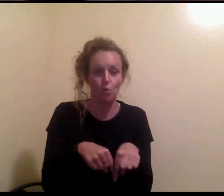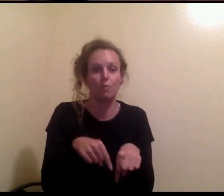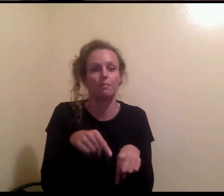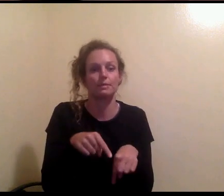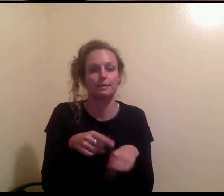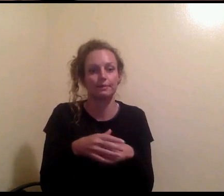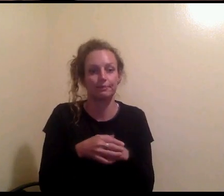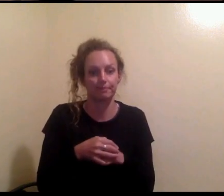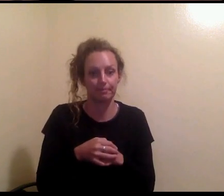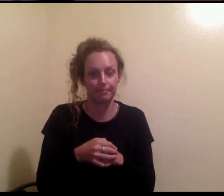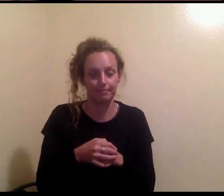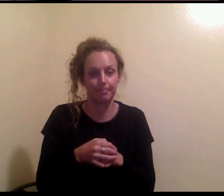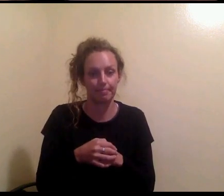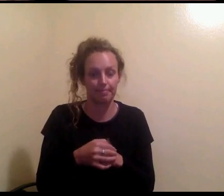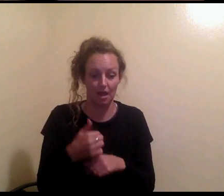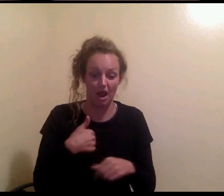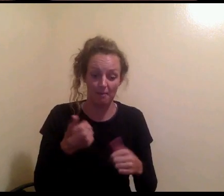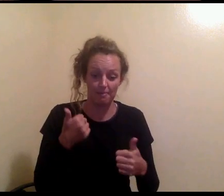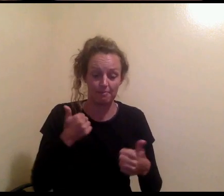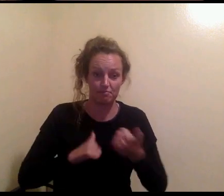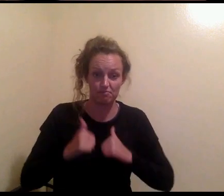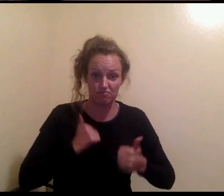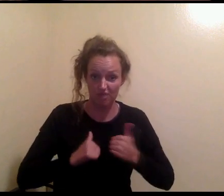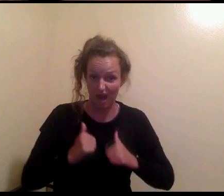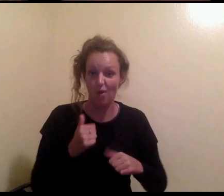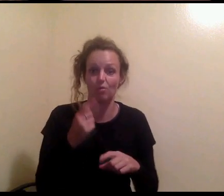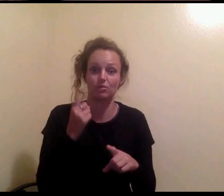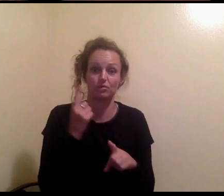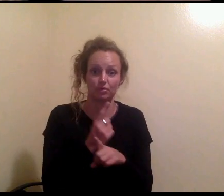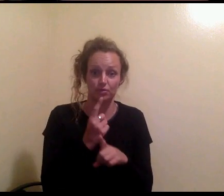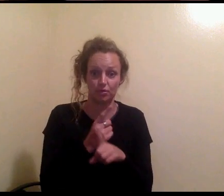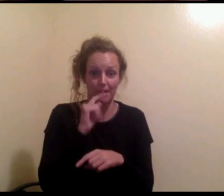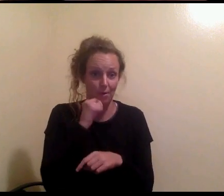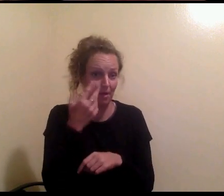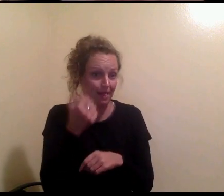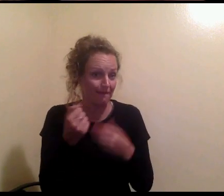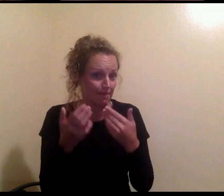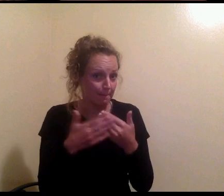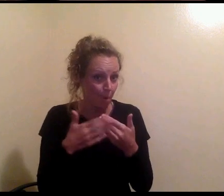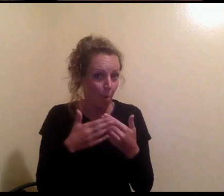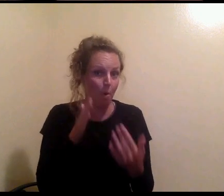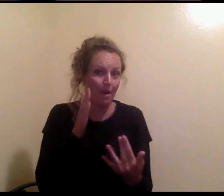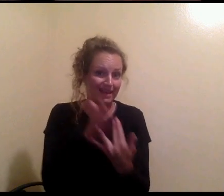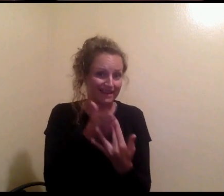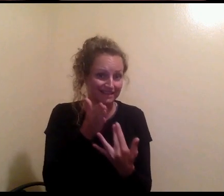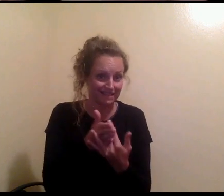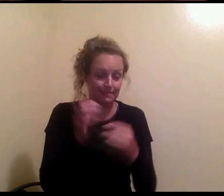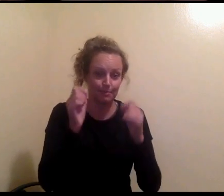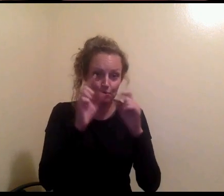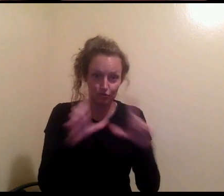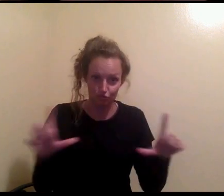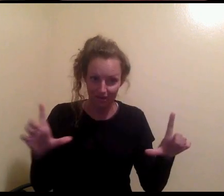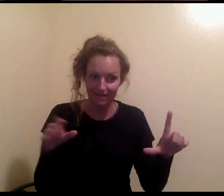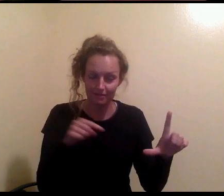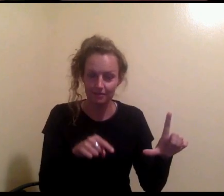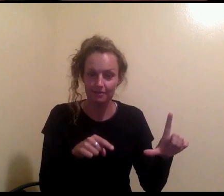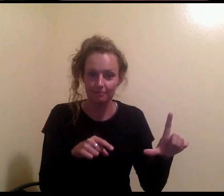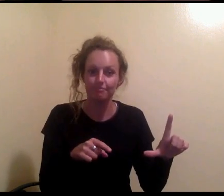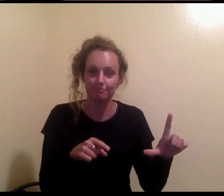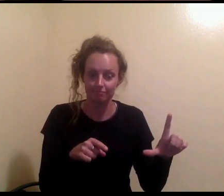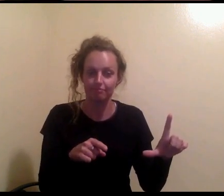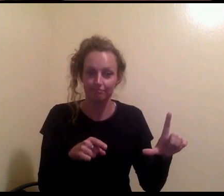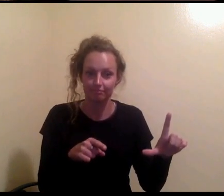Well, Ron, I'm going to come to you. In terms of the travel company that you